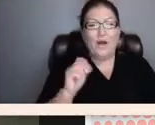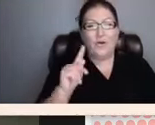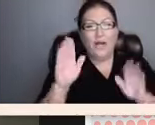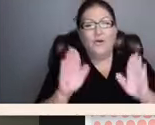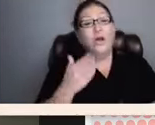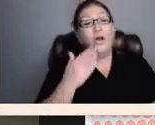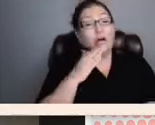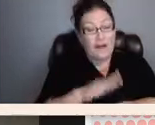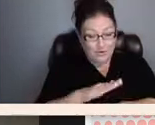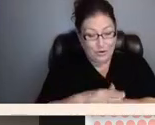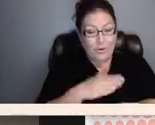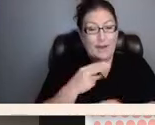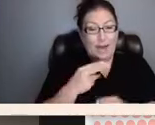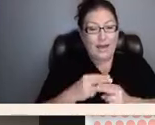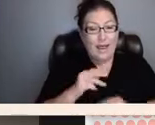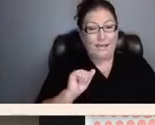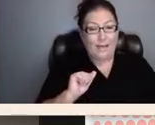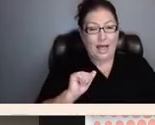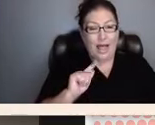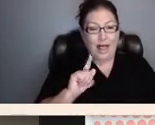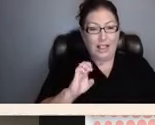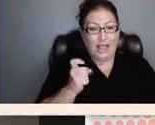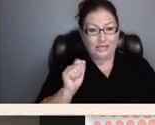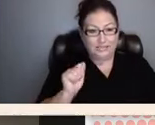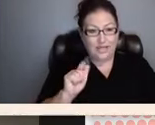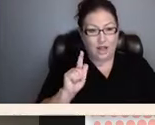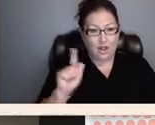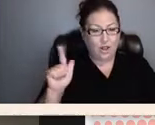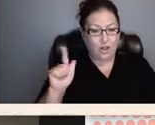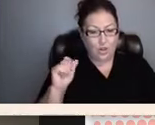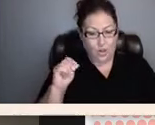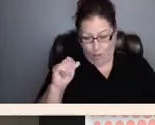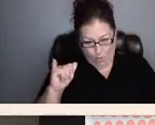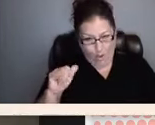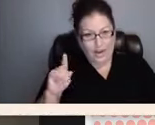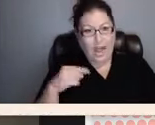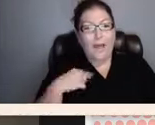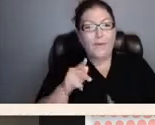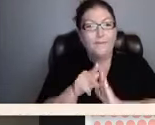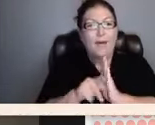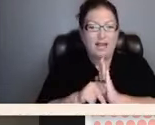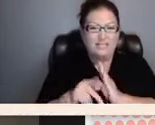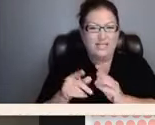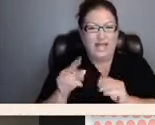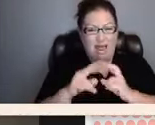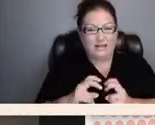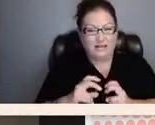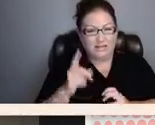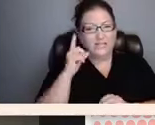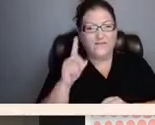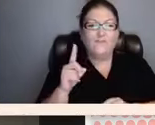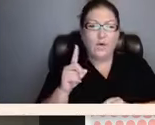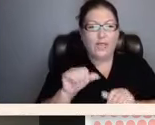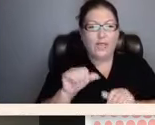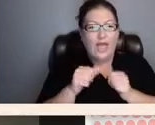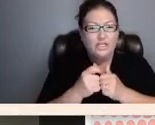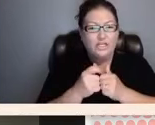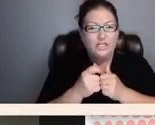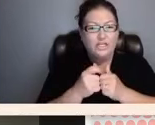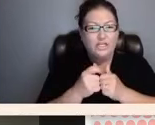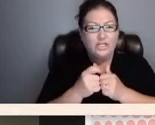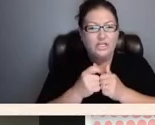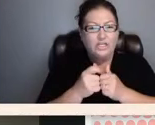afternoon. My name is Alexa Lloyd, and I'm a policy analyst in the Behavioral Health Unit for the Agency for Healthcare Administration. And I have a